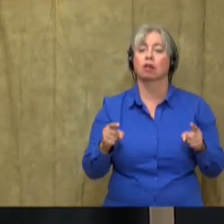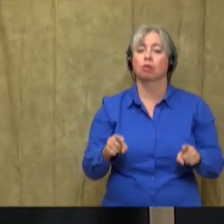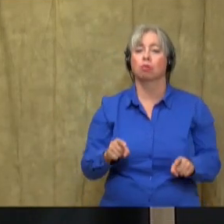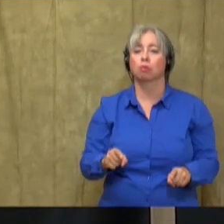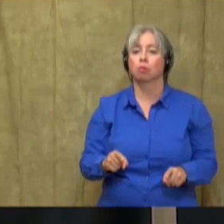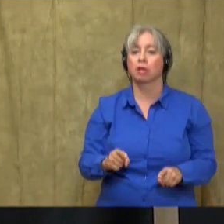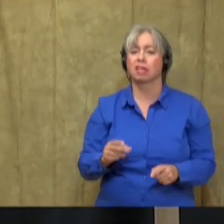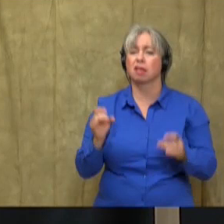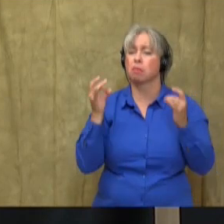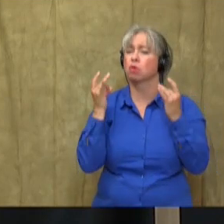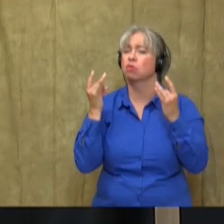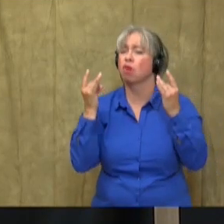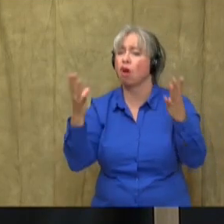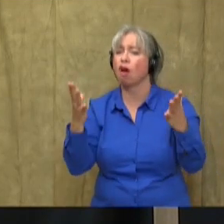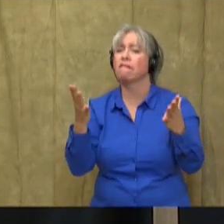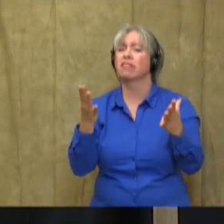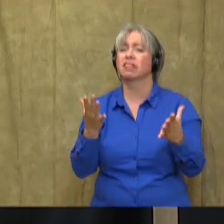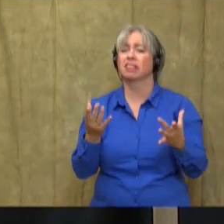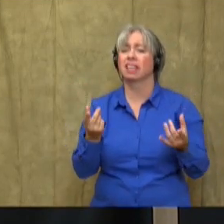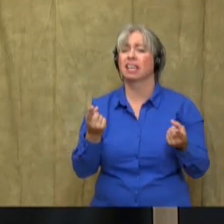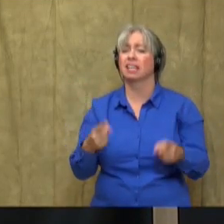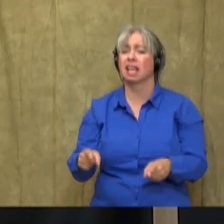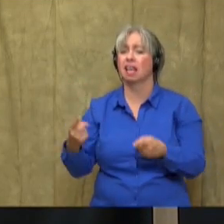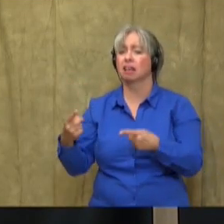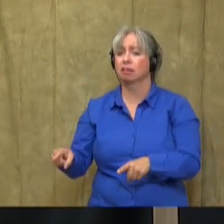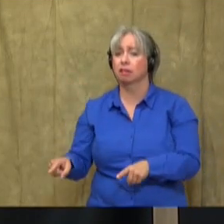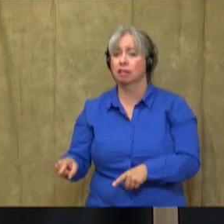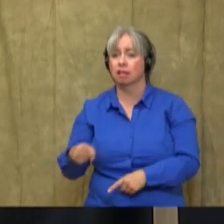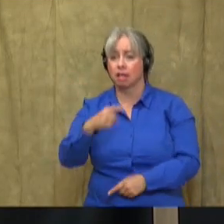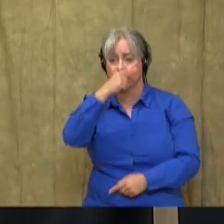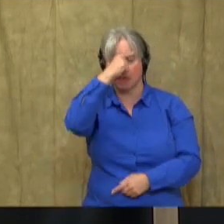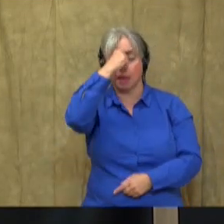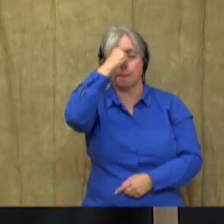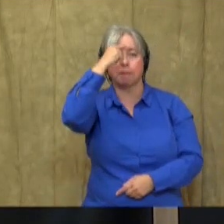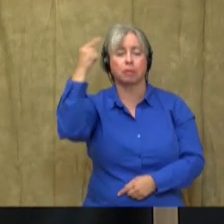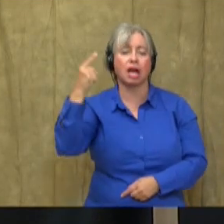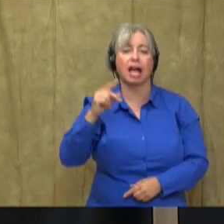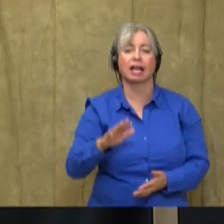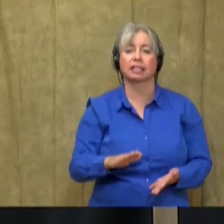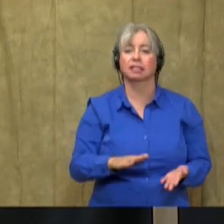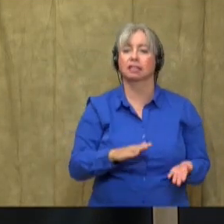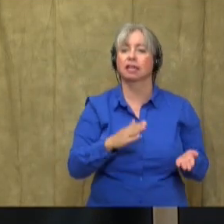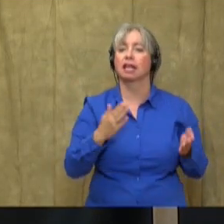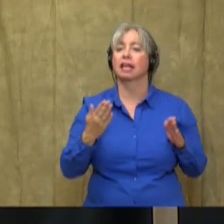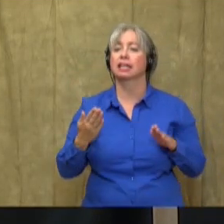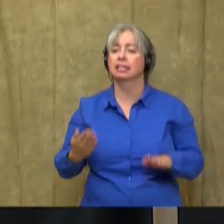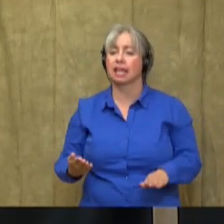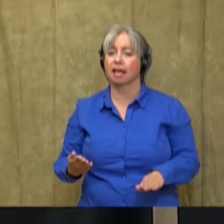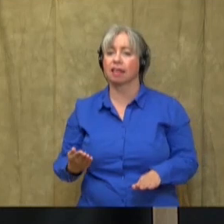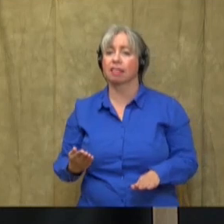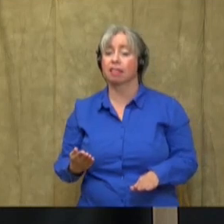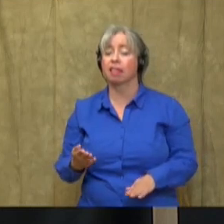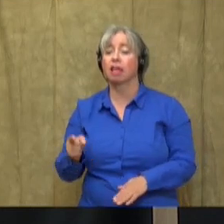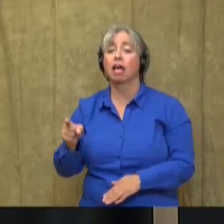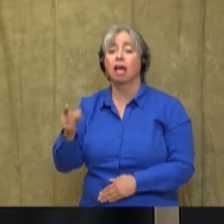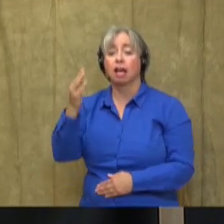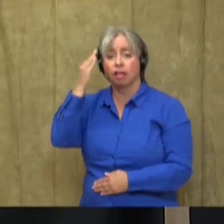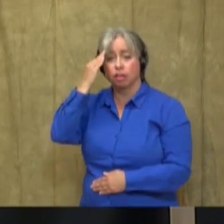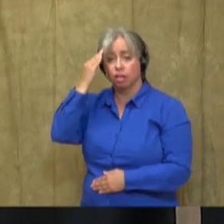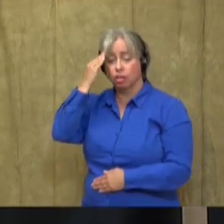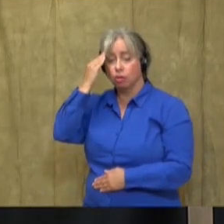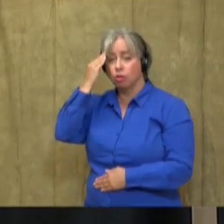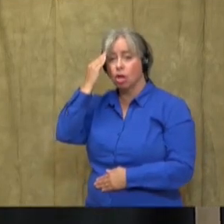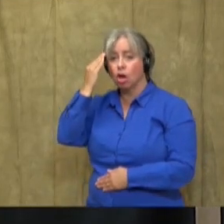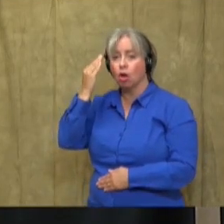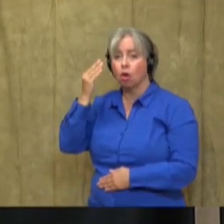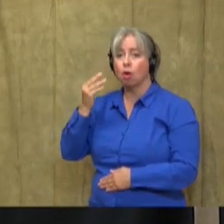things in history occurs, and that is the Black Death. Now, we're going through a thing right now where we're going through something that